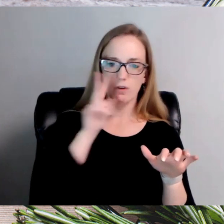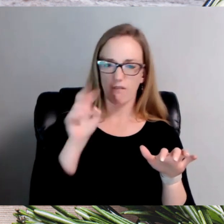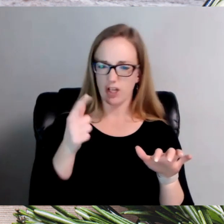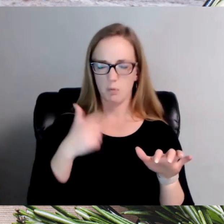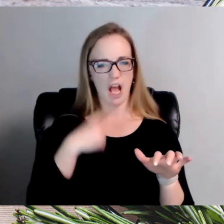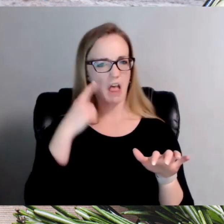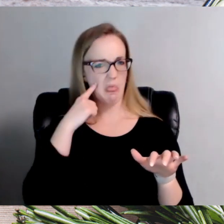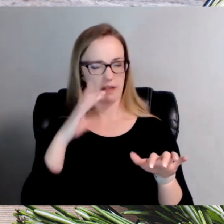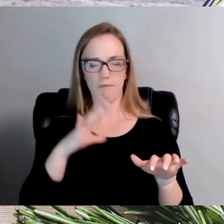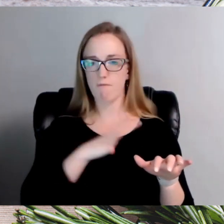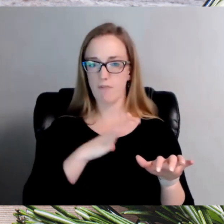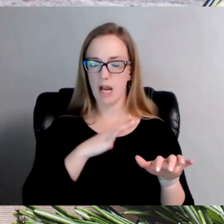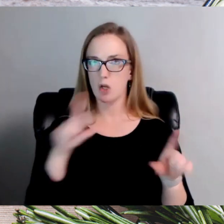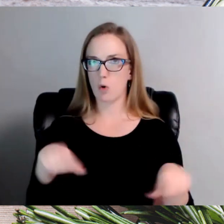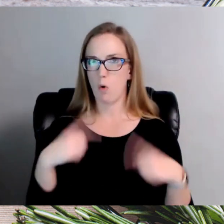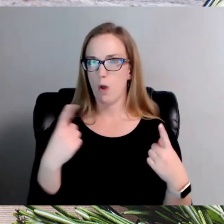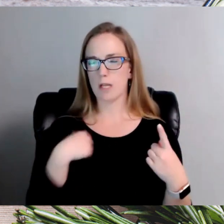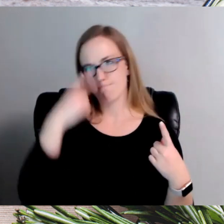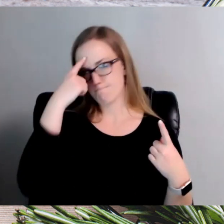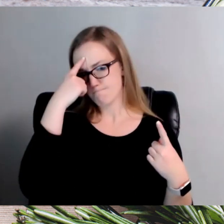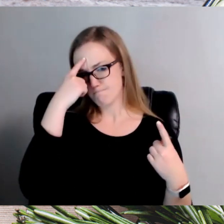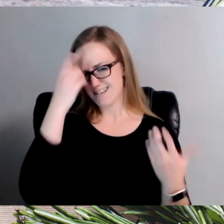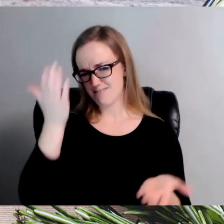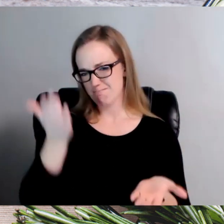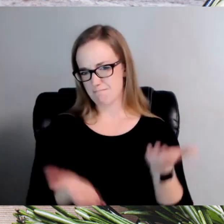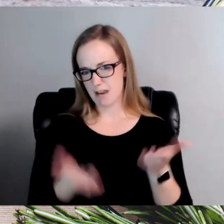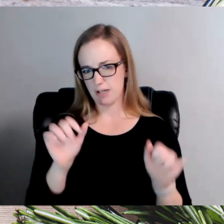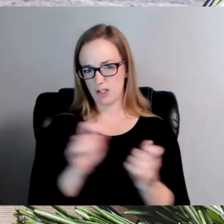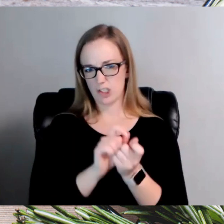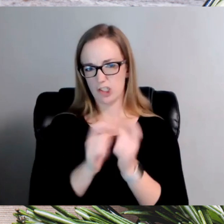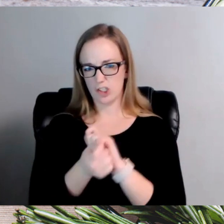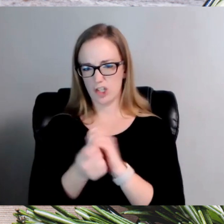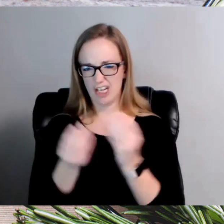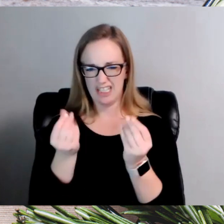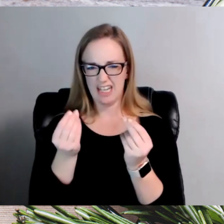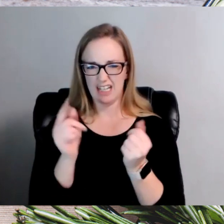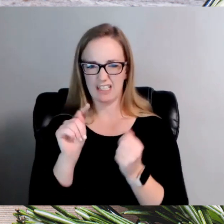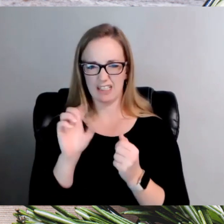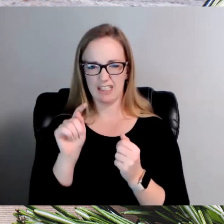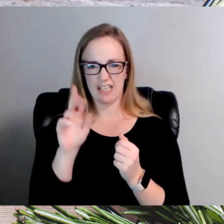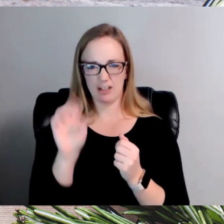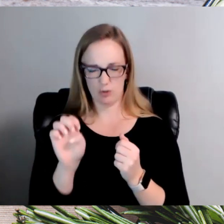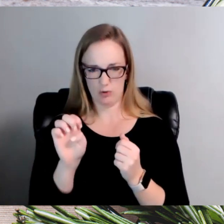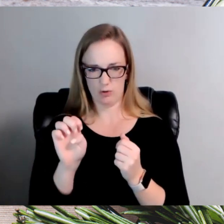agent or even what the phone number is for your extension office, I encourage you to visit